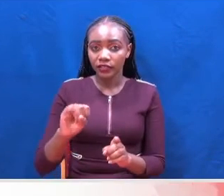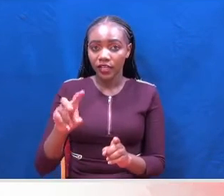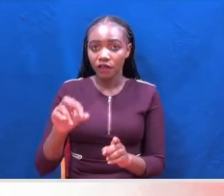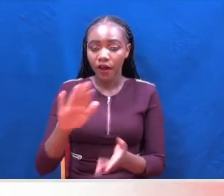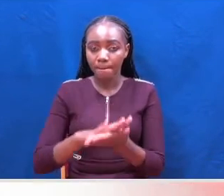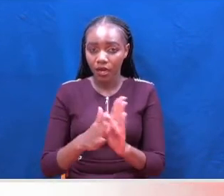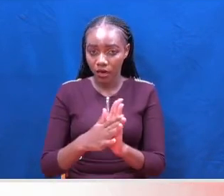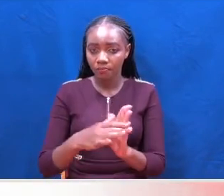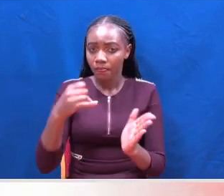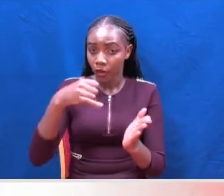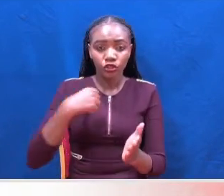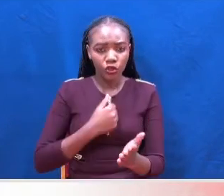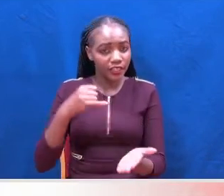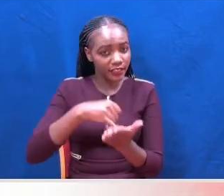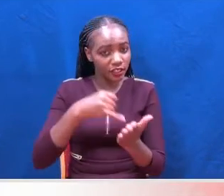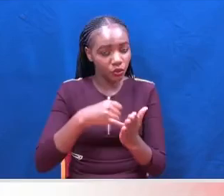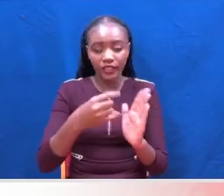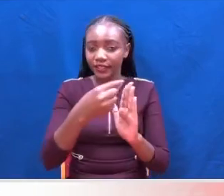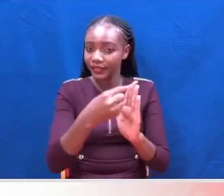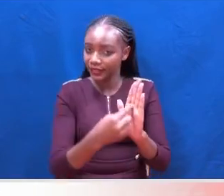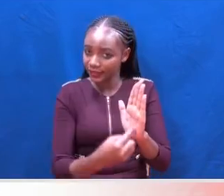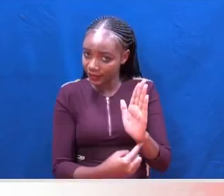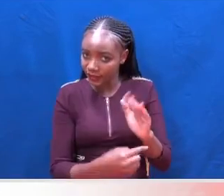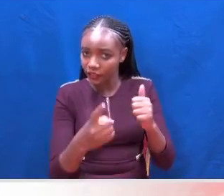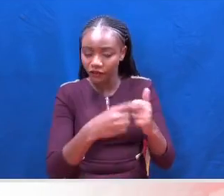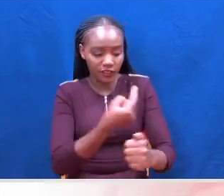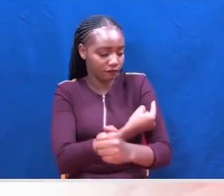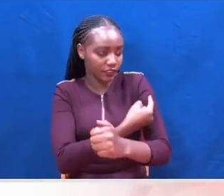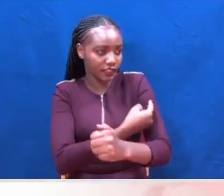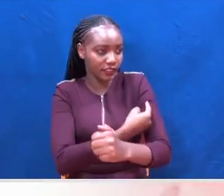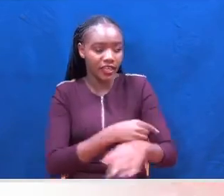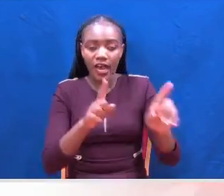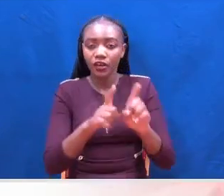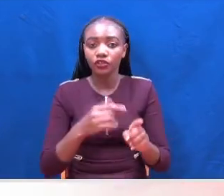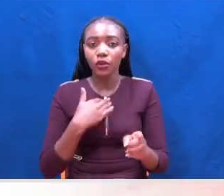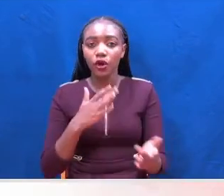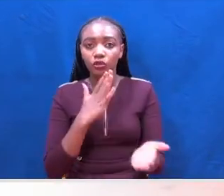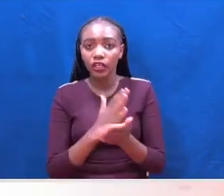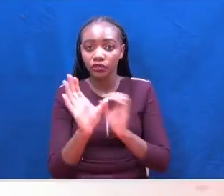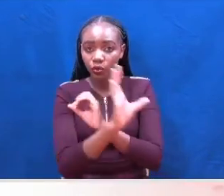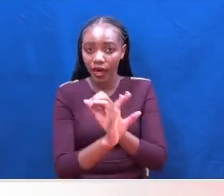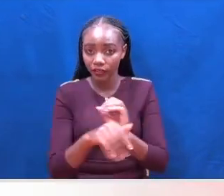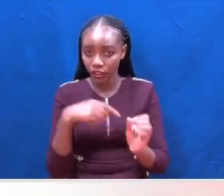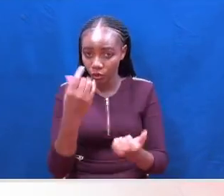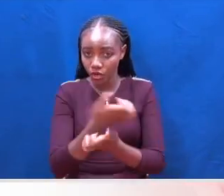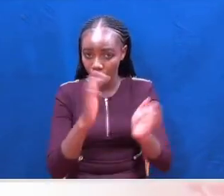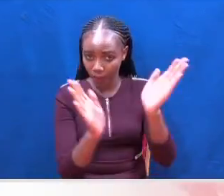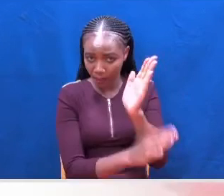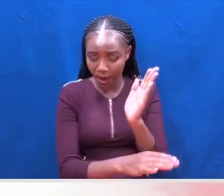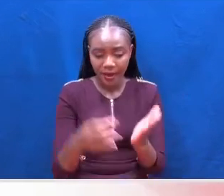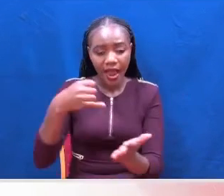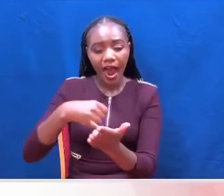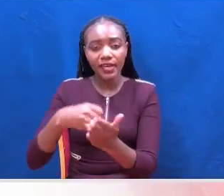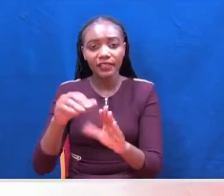six other vaccines under the COVAX facility, a program created to ensure countries with struggling economies are included